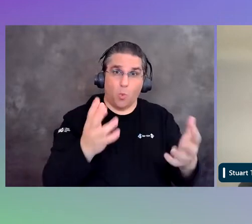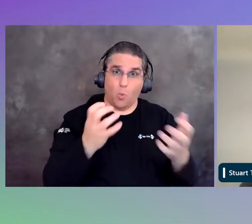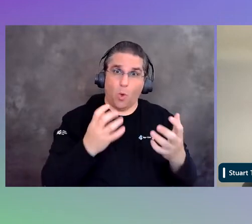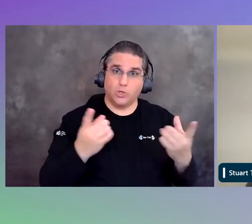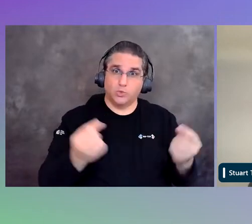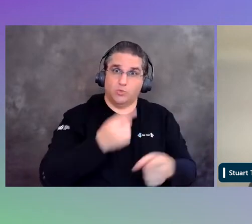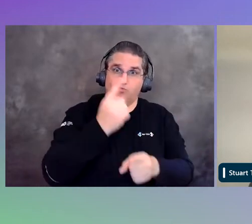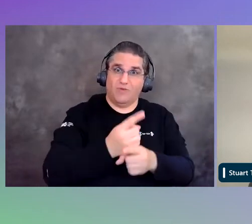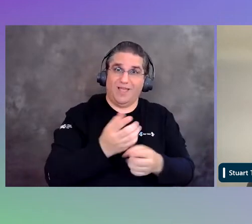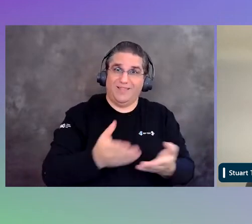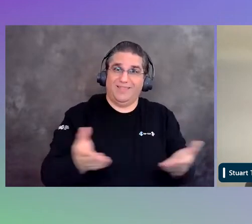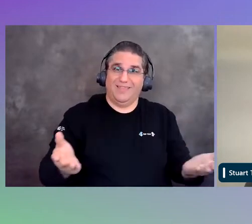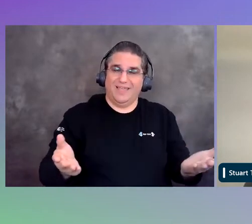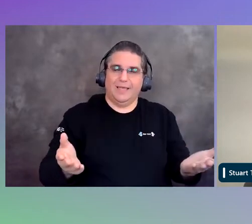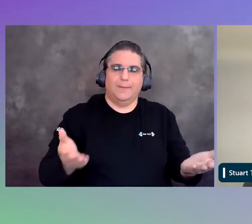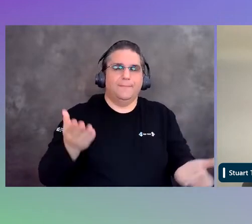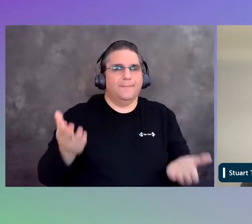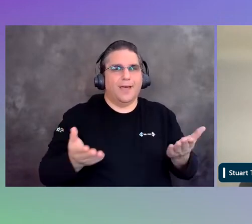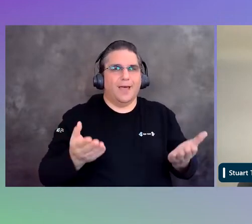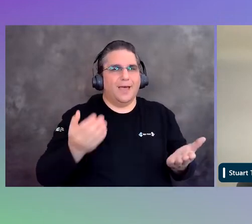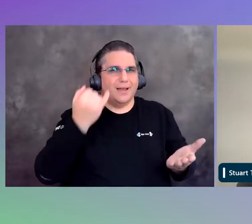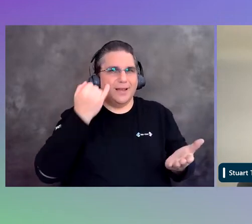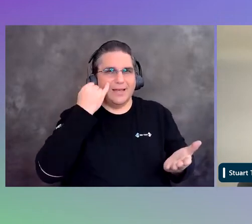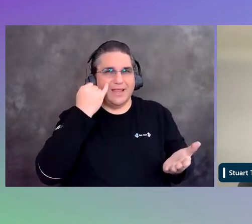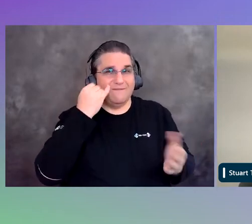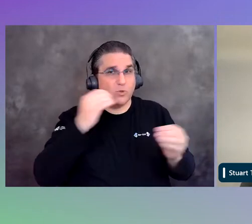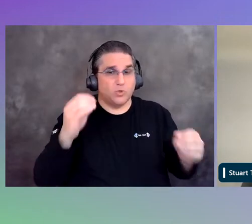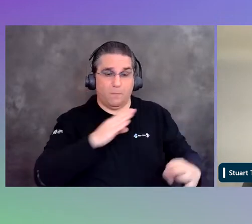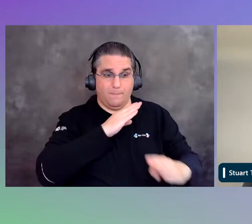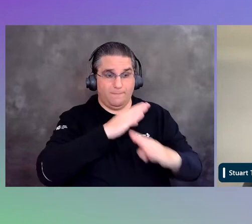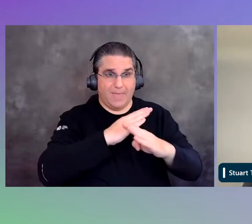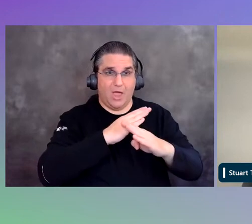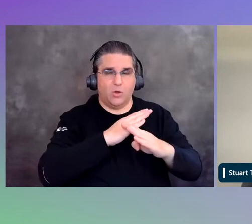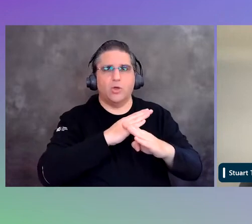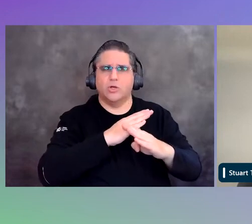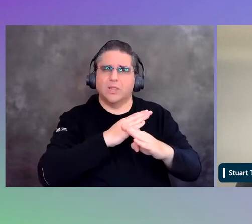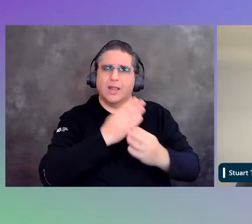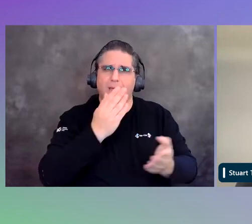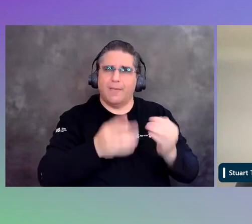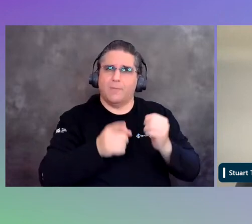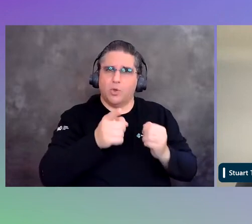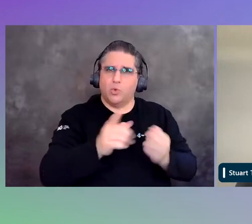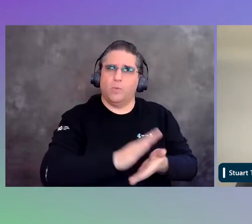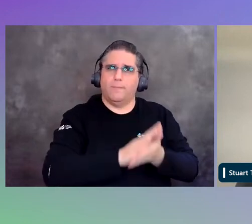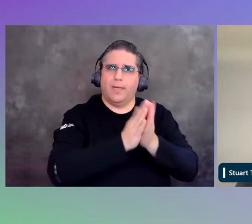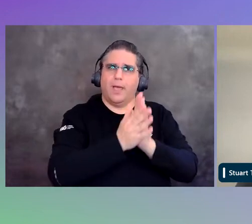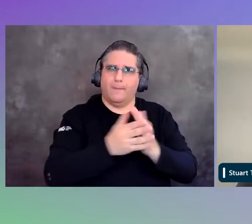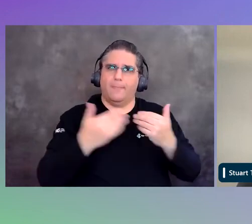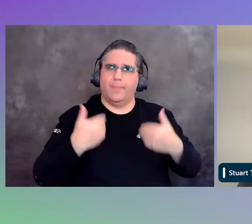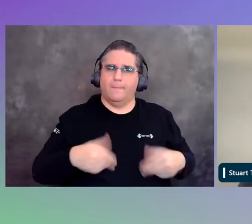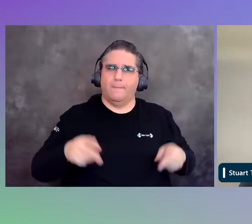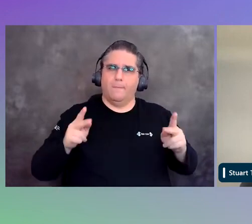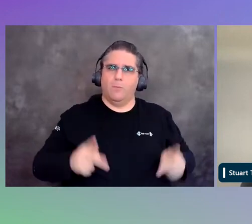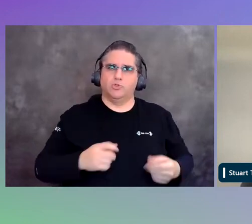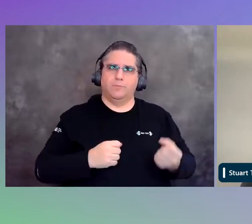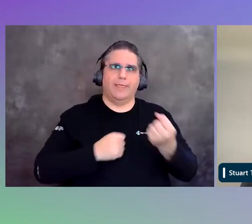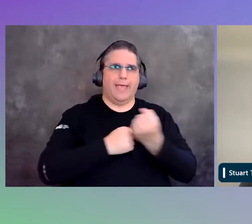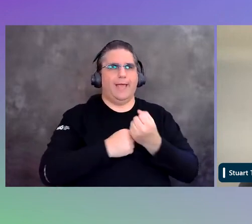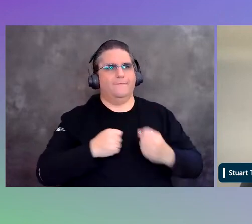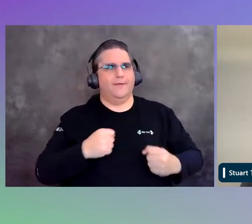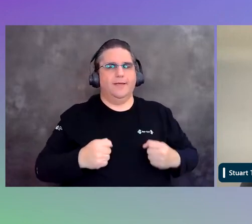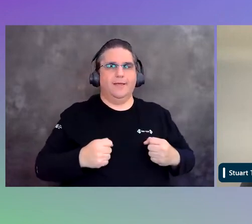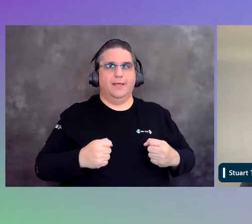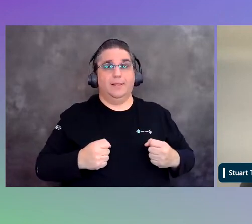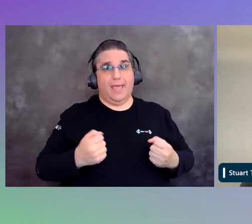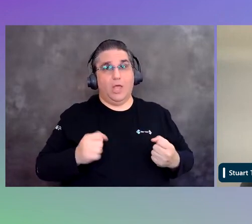it. But if you can find out if there aren't any barriers stopping you from doing it, and maybe you become that person that the advocate, that might be your stepping